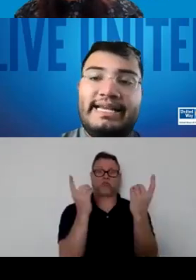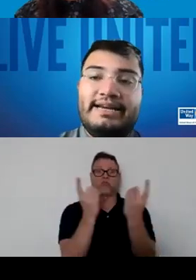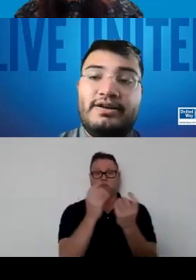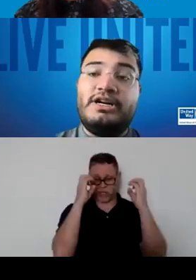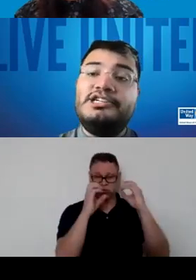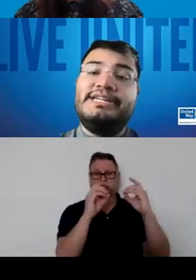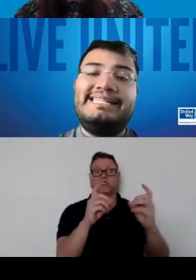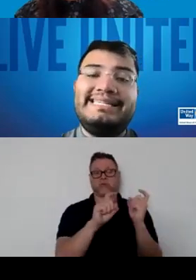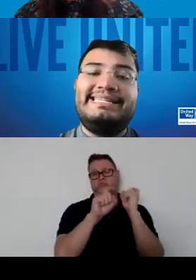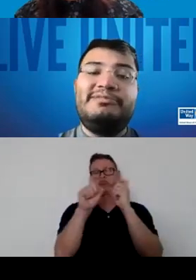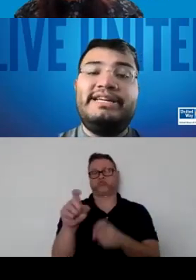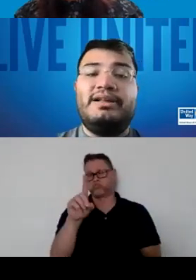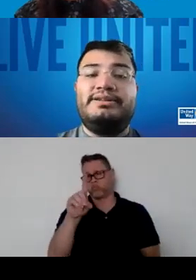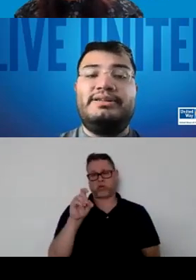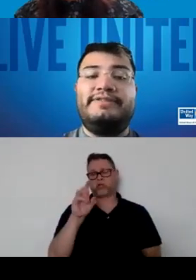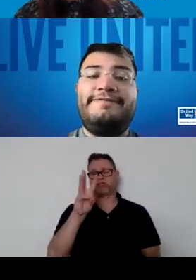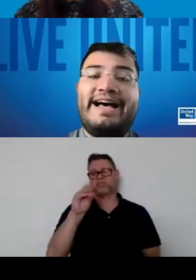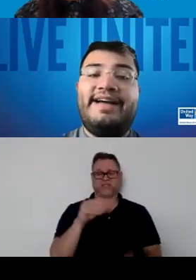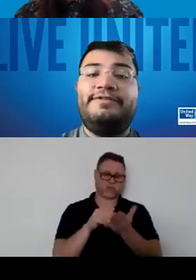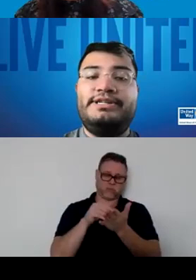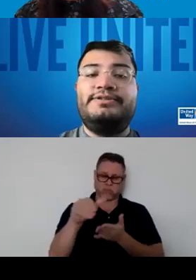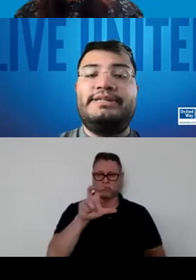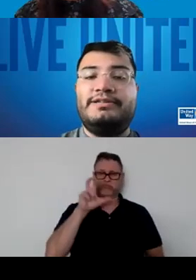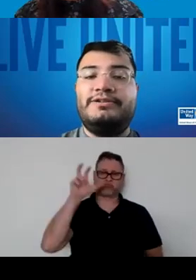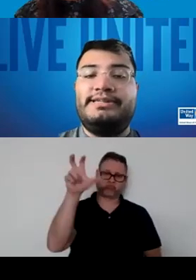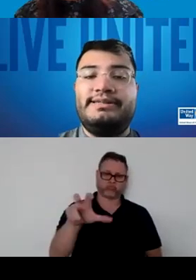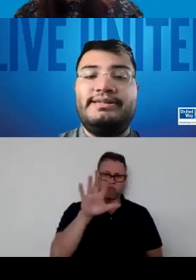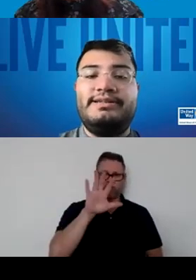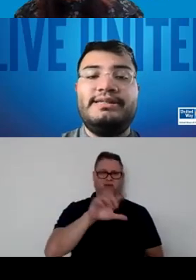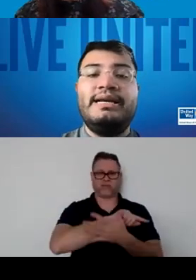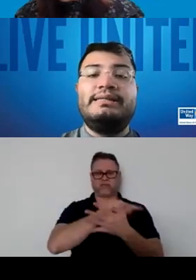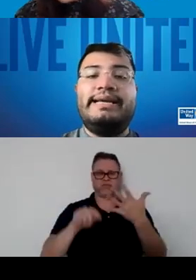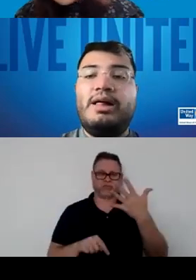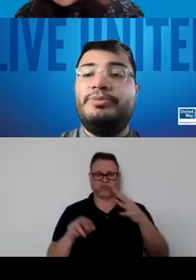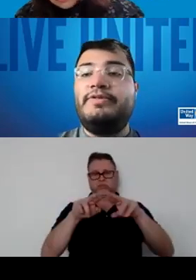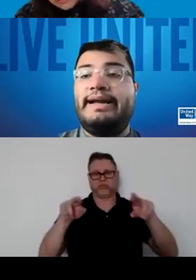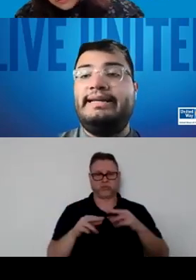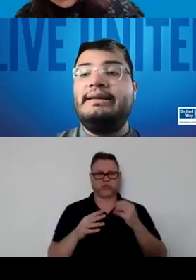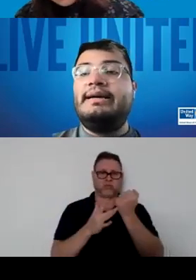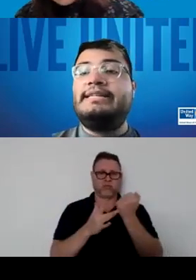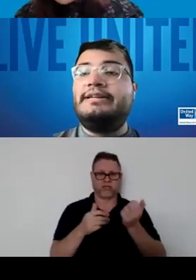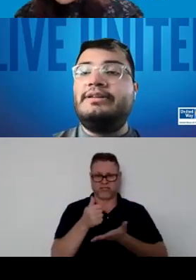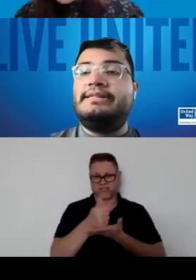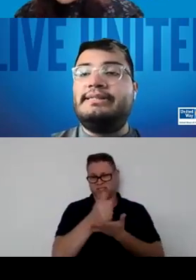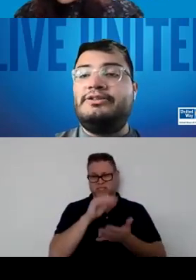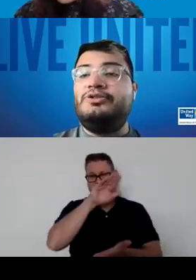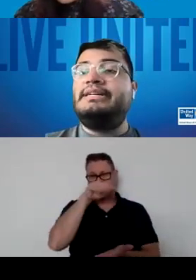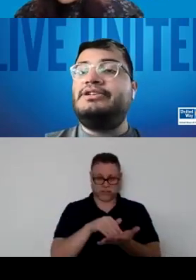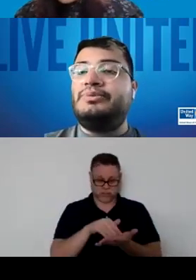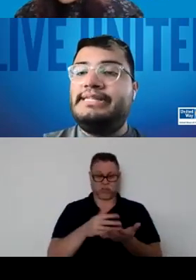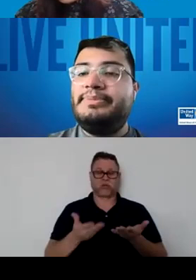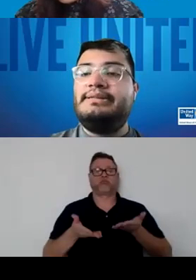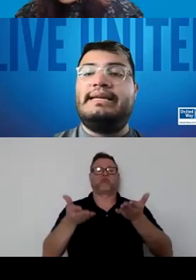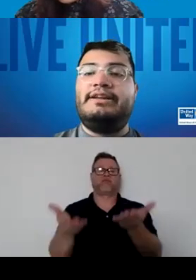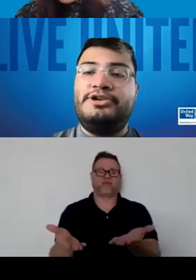has allocated over $160 million to develop 5 regional technical assistance centers to help with providing technical assistance to